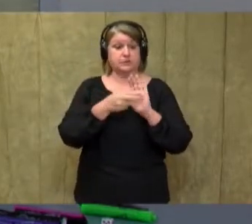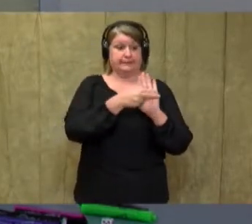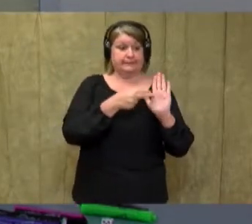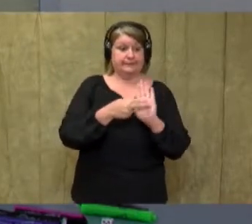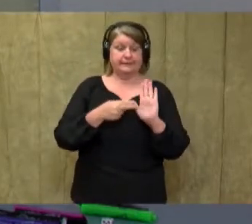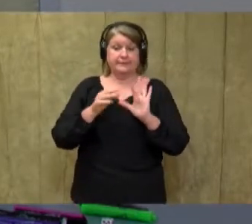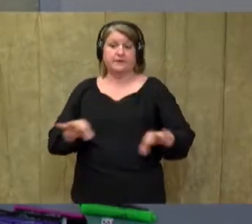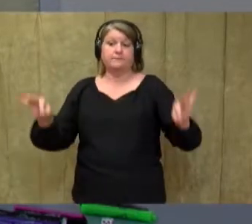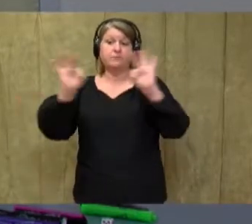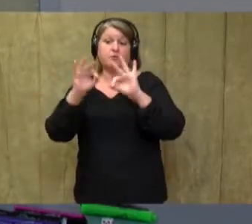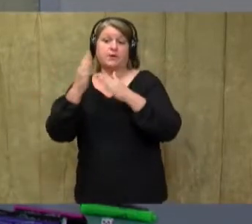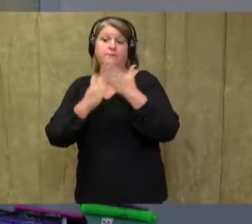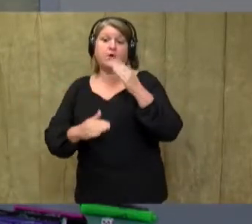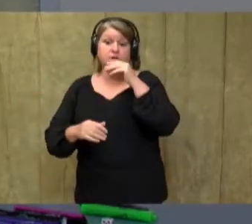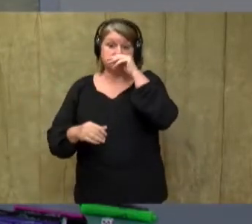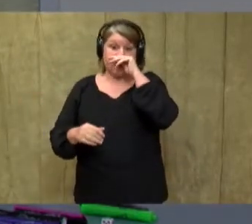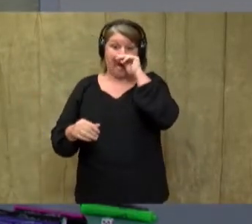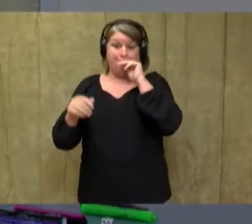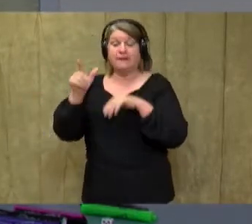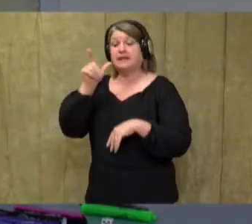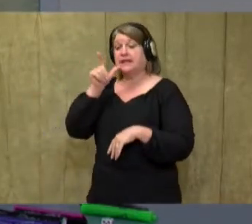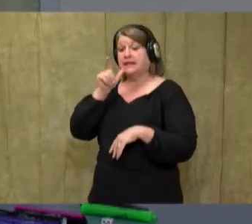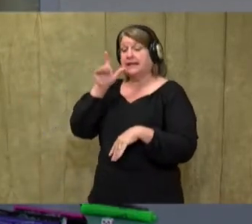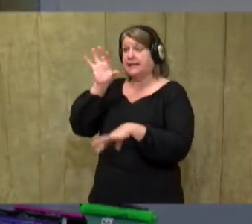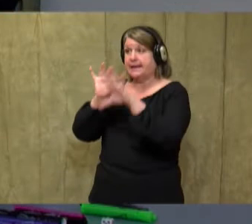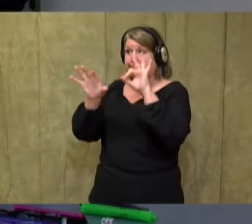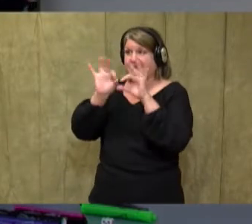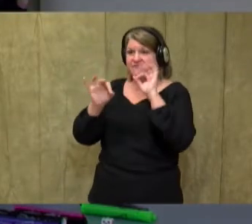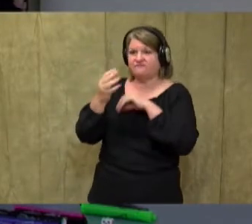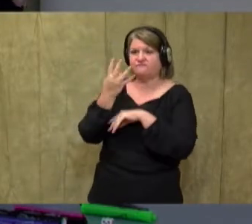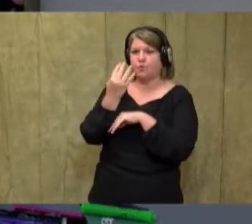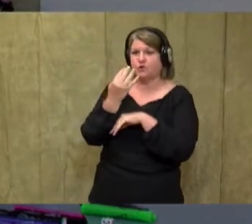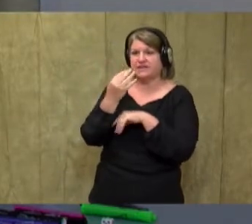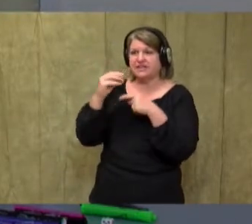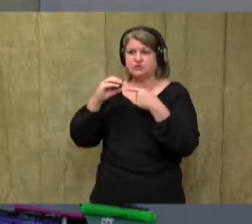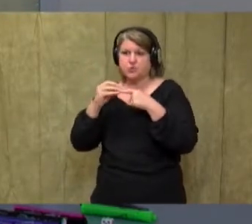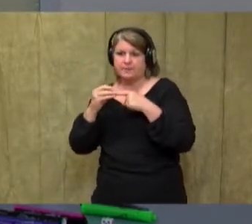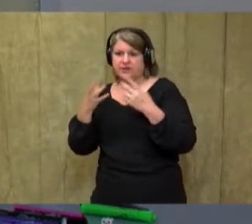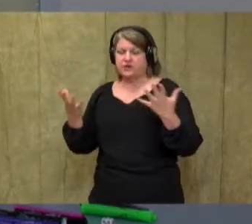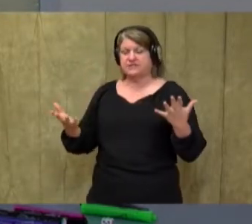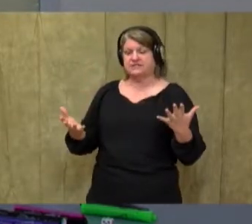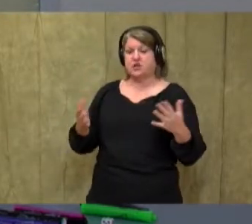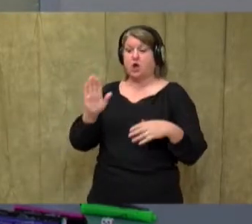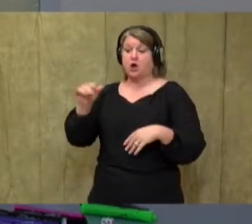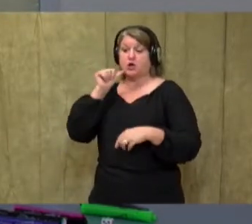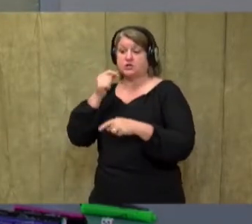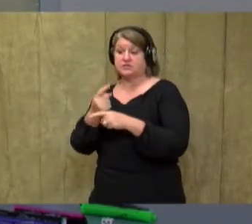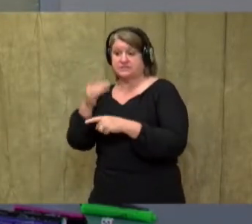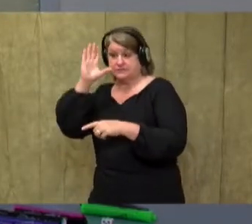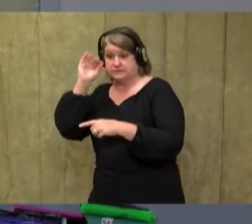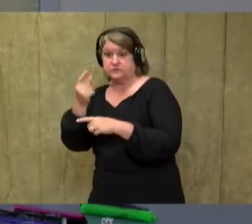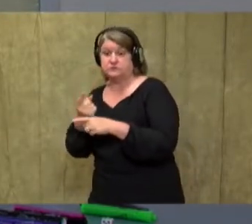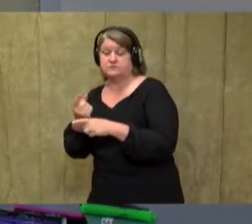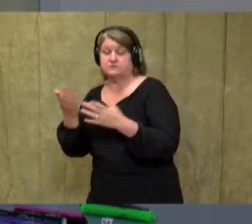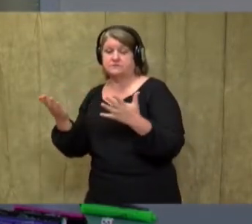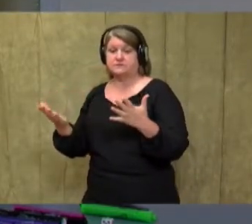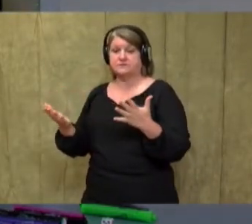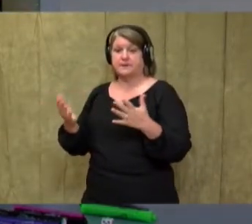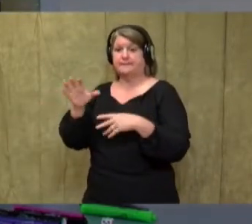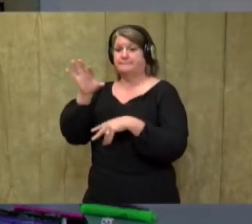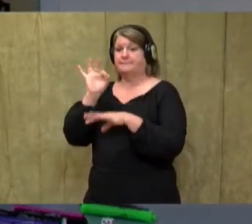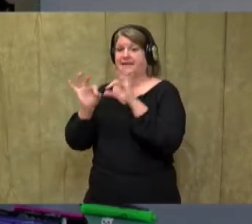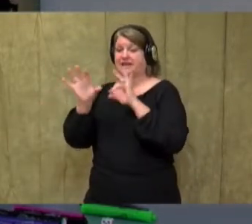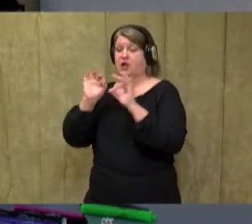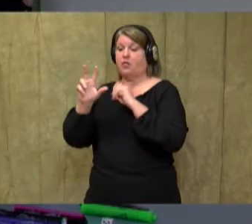picked 14 strawberries. Her siblings picked 30 strawberries.